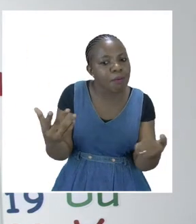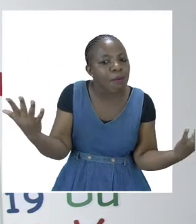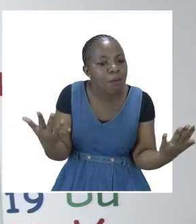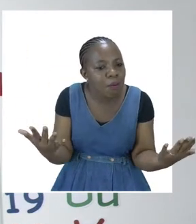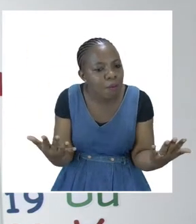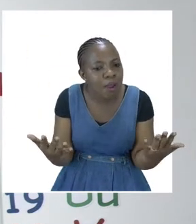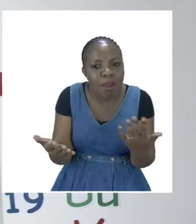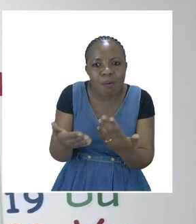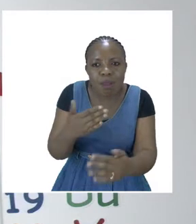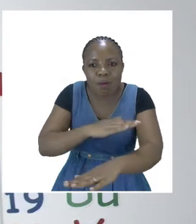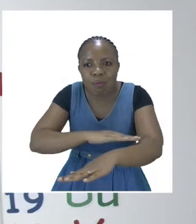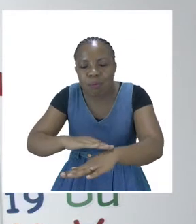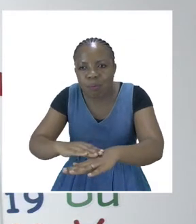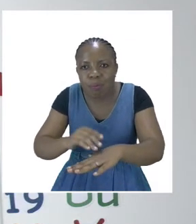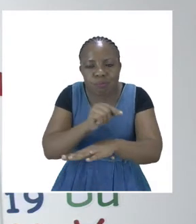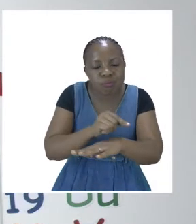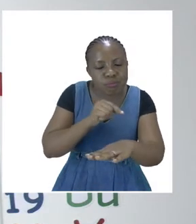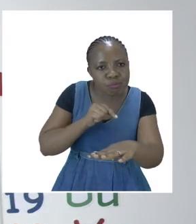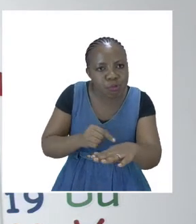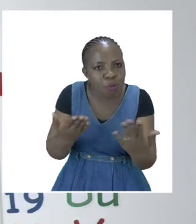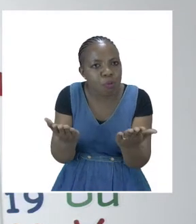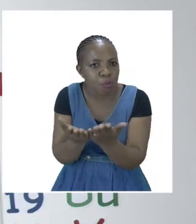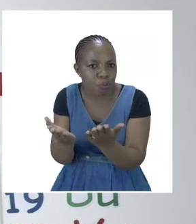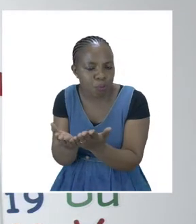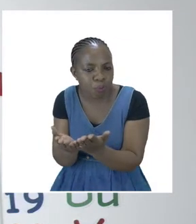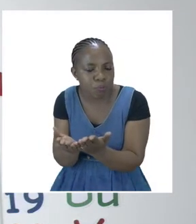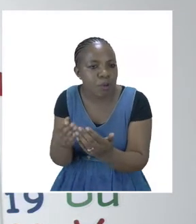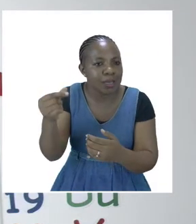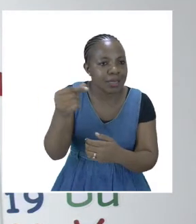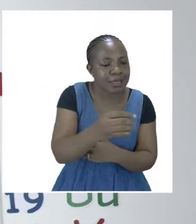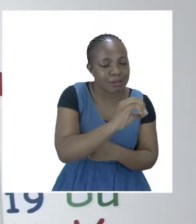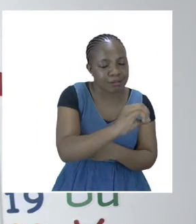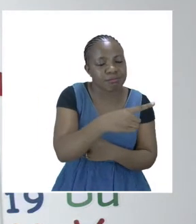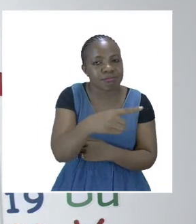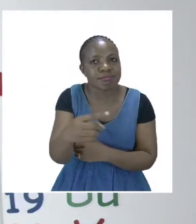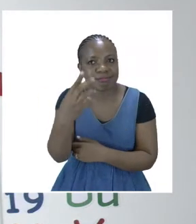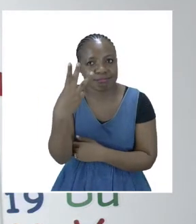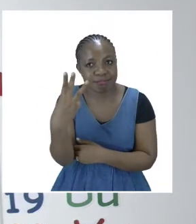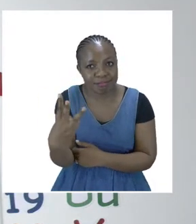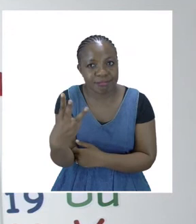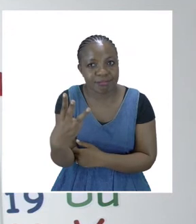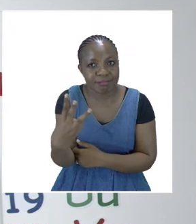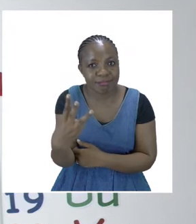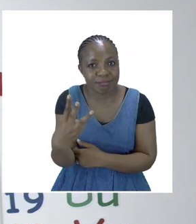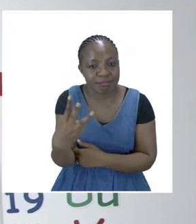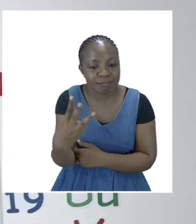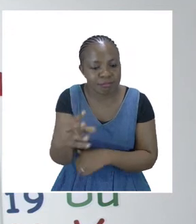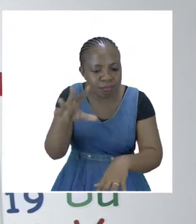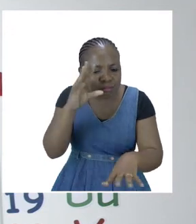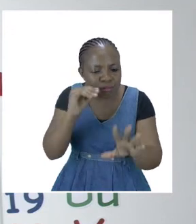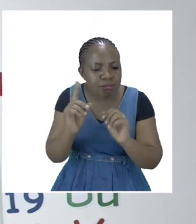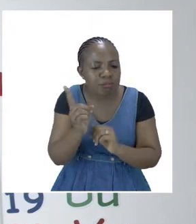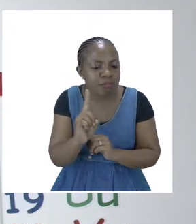to Thursday for pre-primary up until grade 3. The lessons are for listening